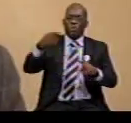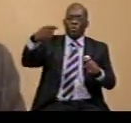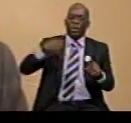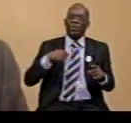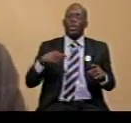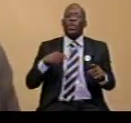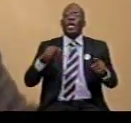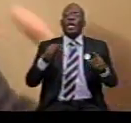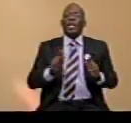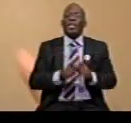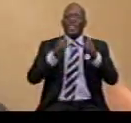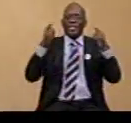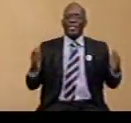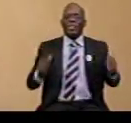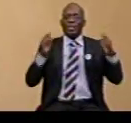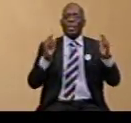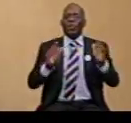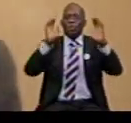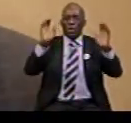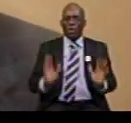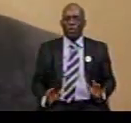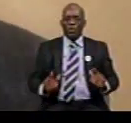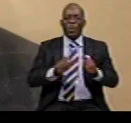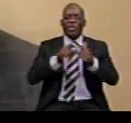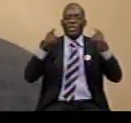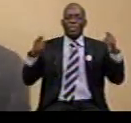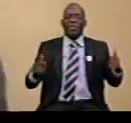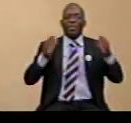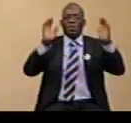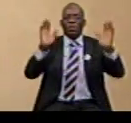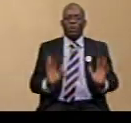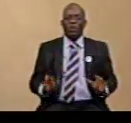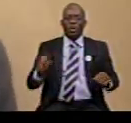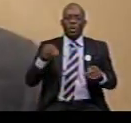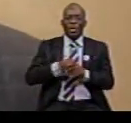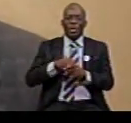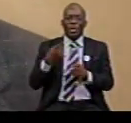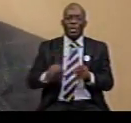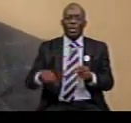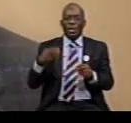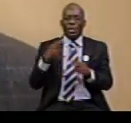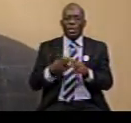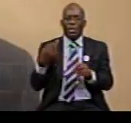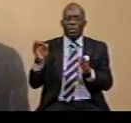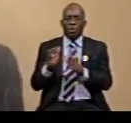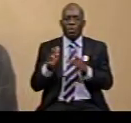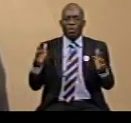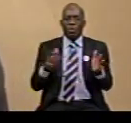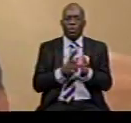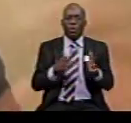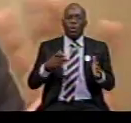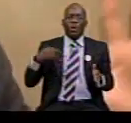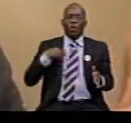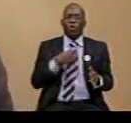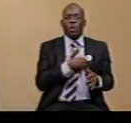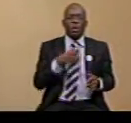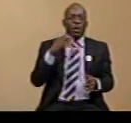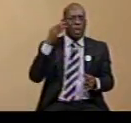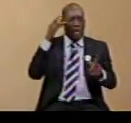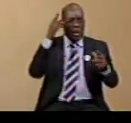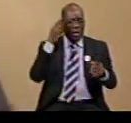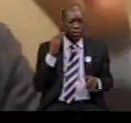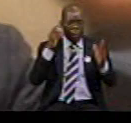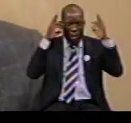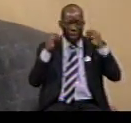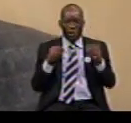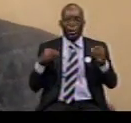this third day. Avalanche of miracles. In the name of Jesus, we will experience and witness what we have never witnessed